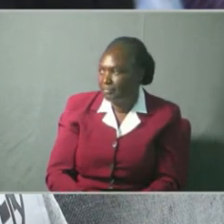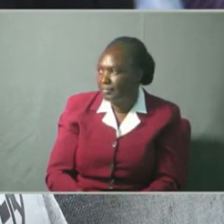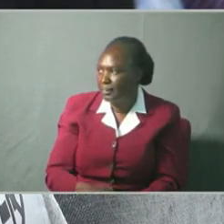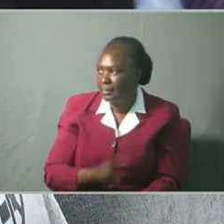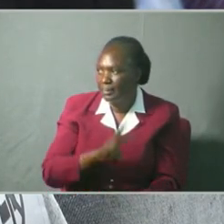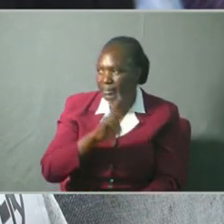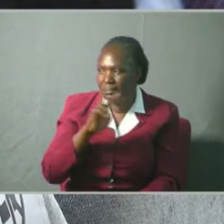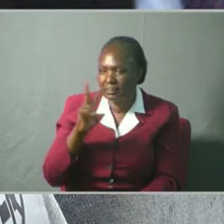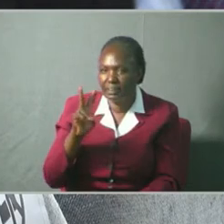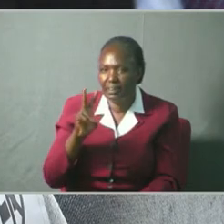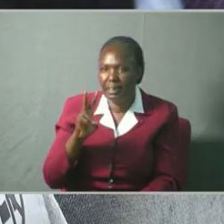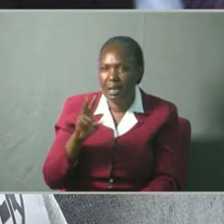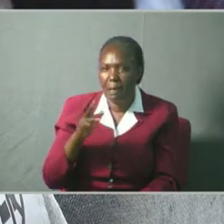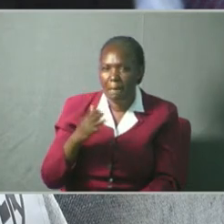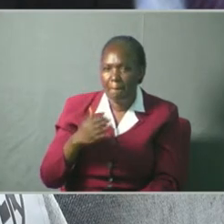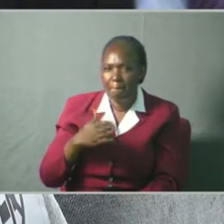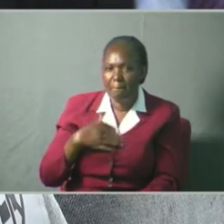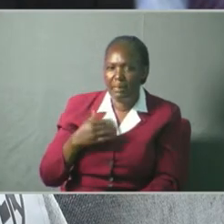see my sister coming.